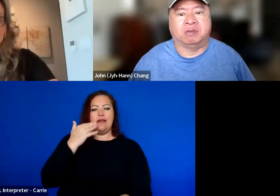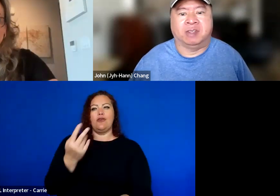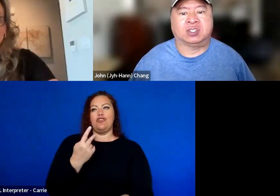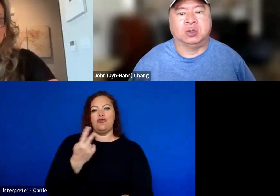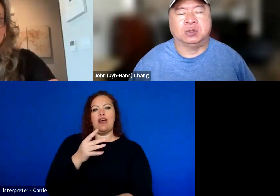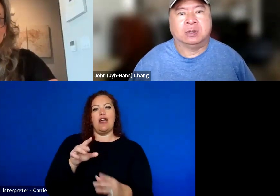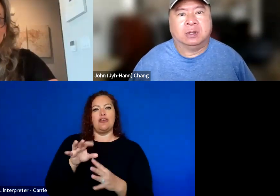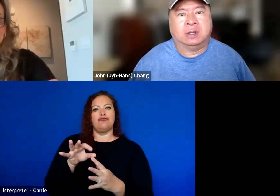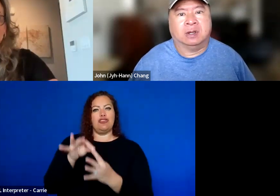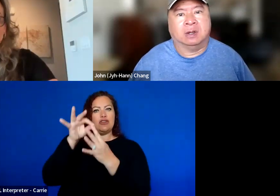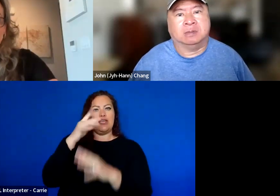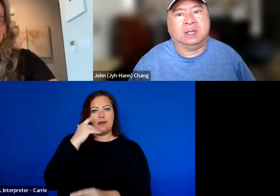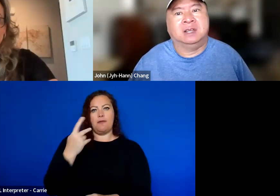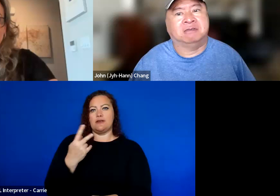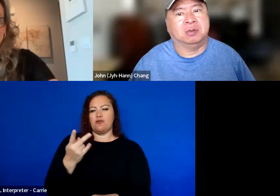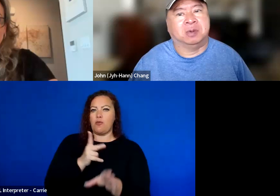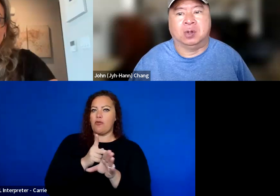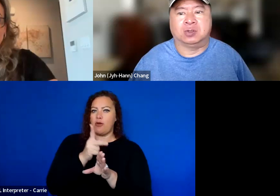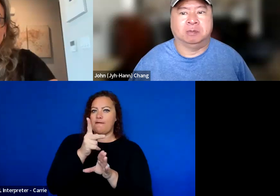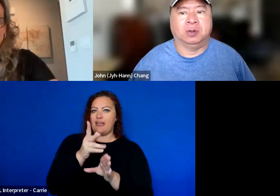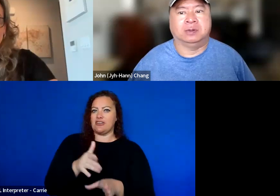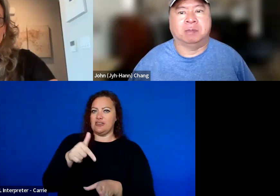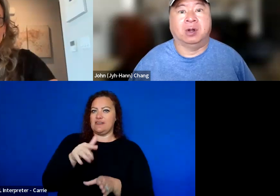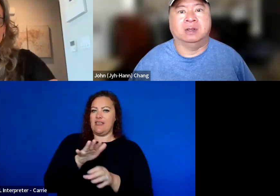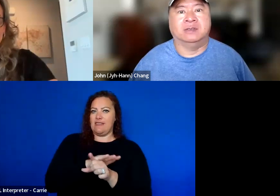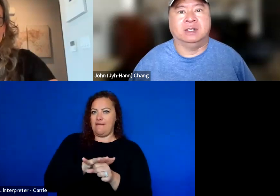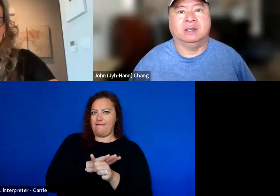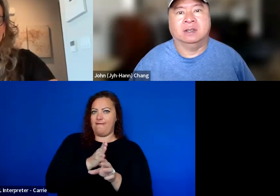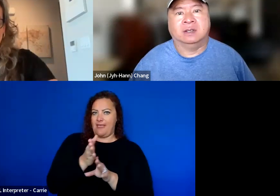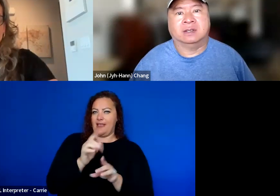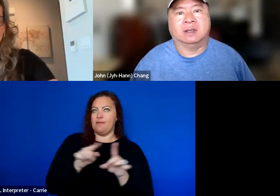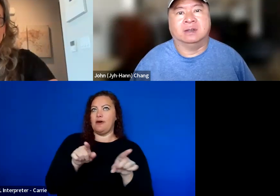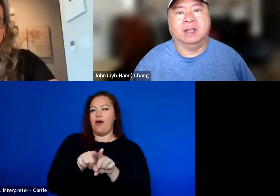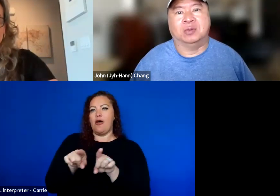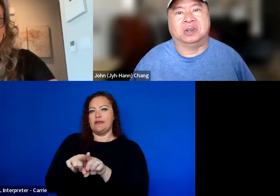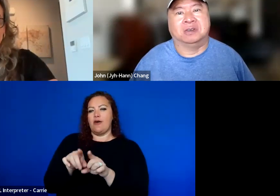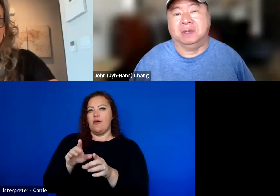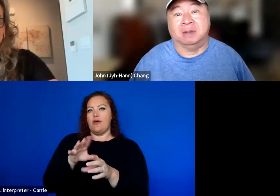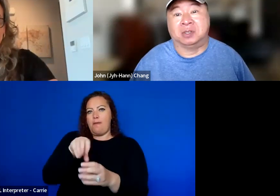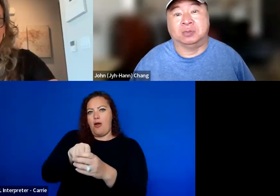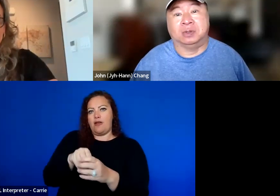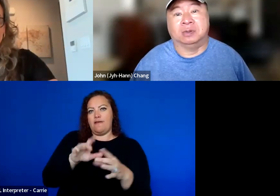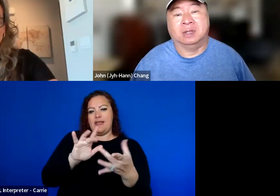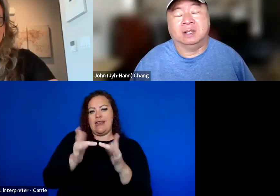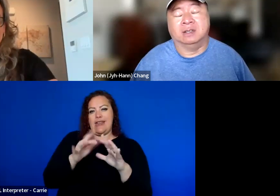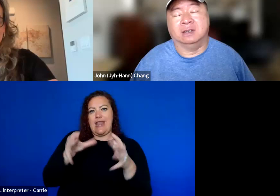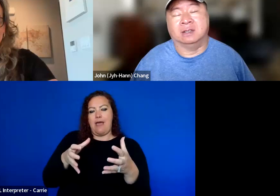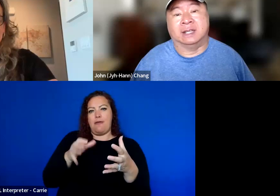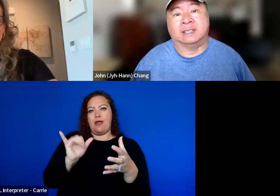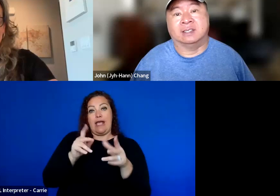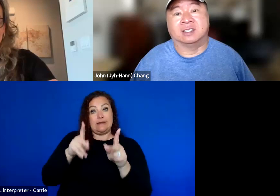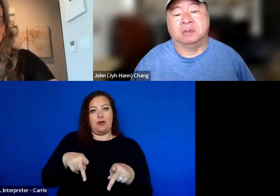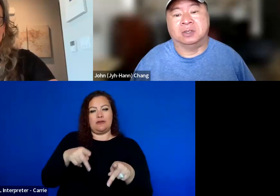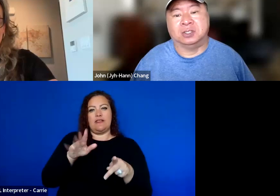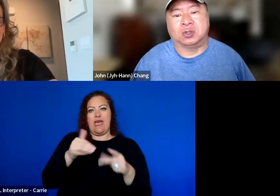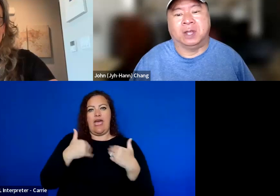both professionals in the field, but we're also both part of the network of being a person with that